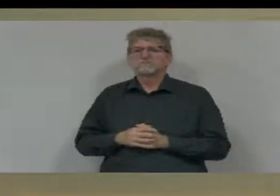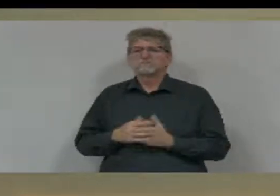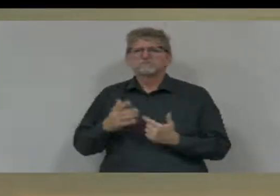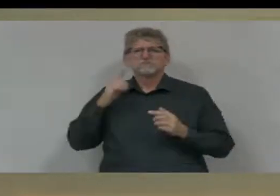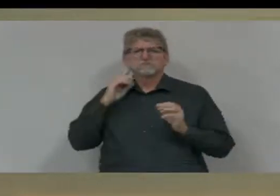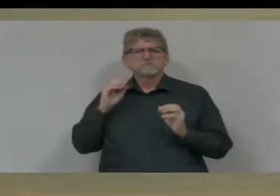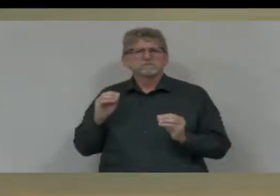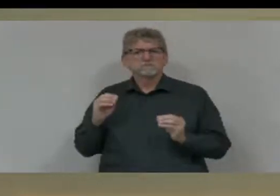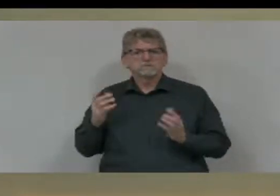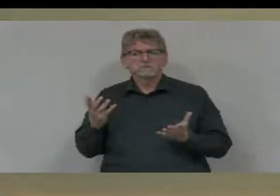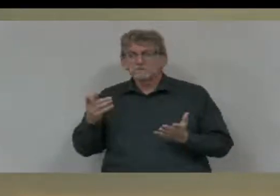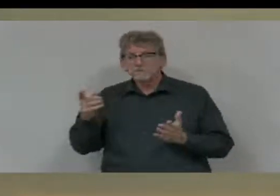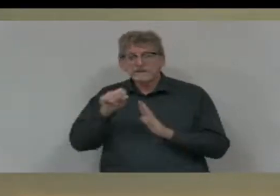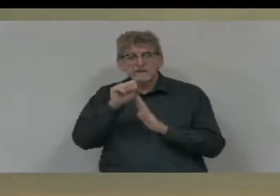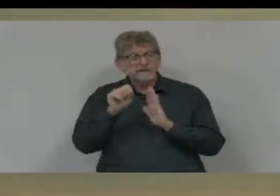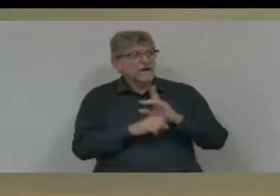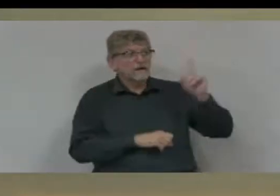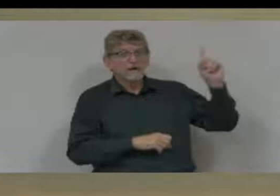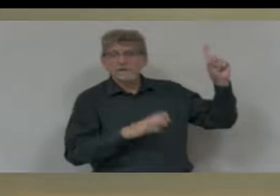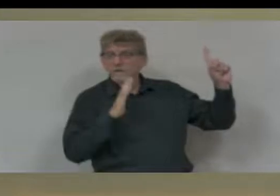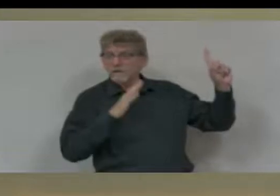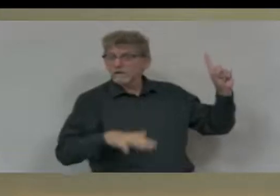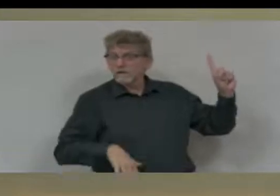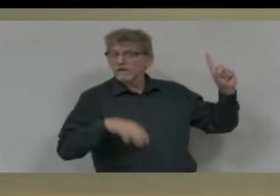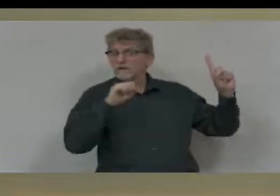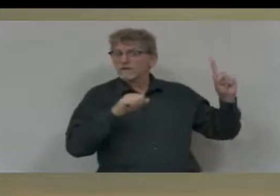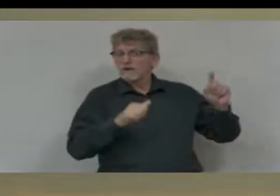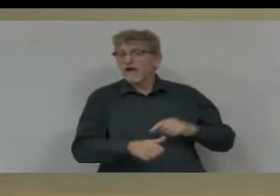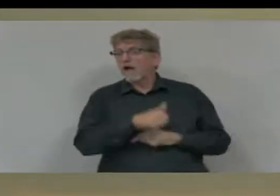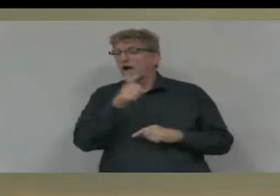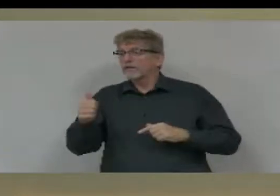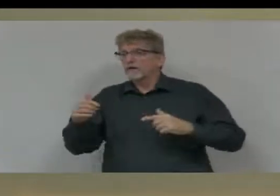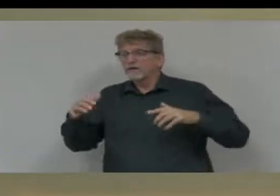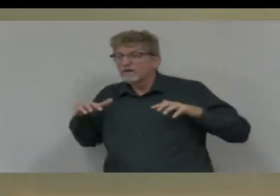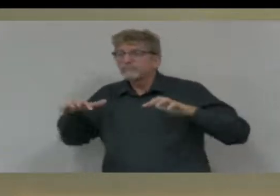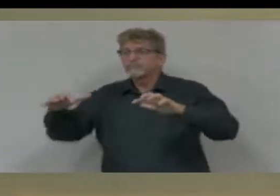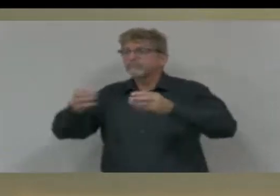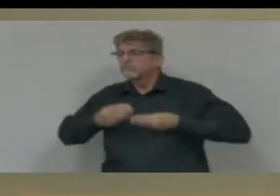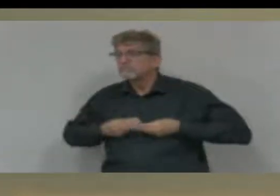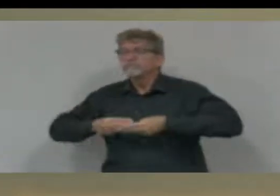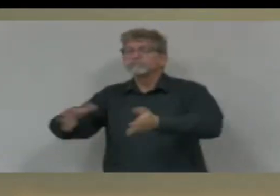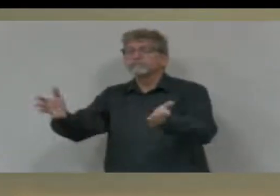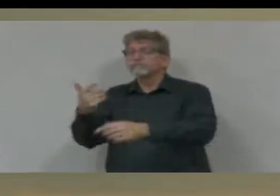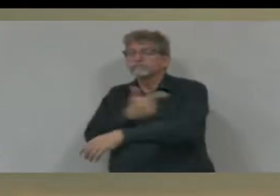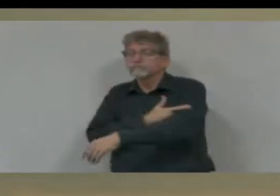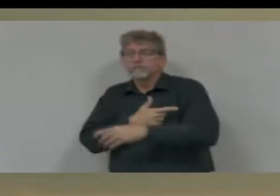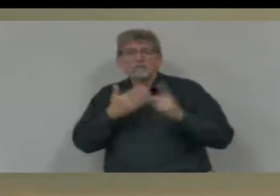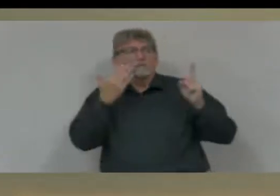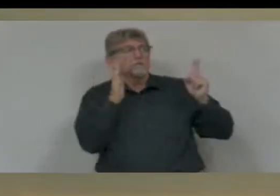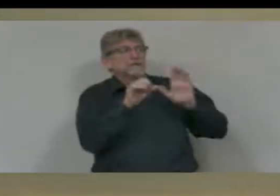be hosting another mass vaccination clinic in Tippecanoe County. Kayla, have you heard anything from the state about that?